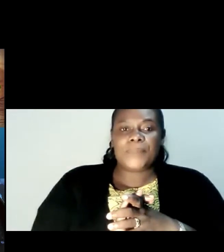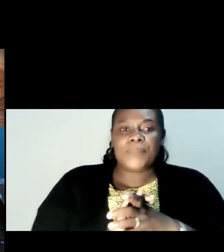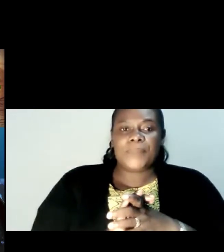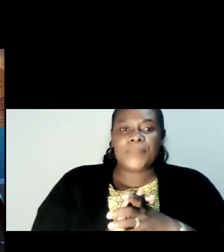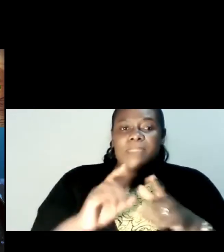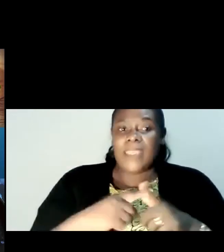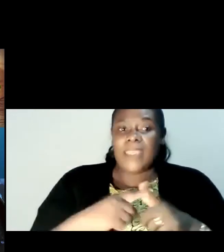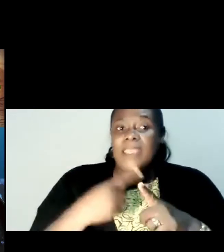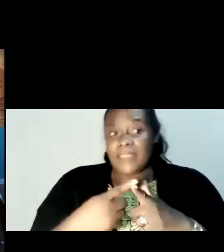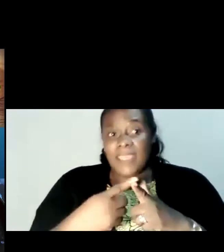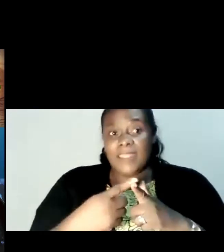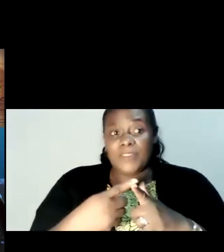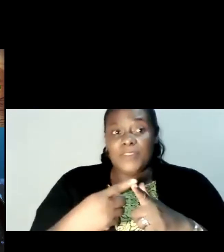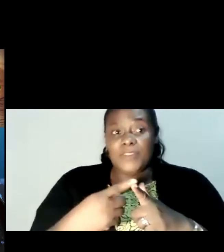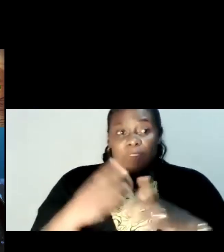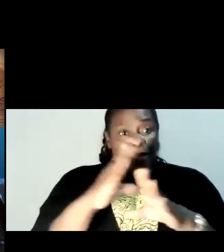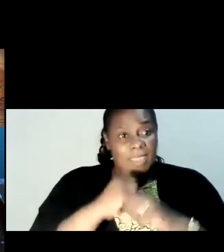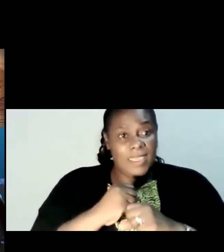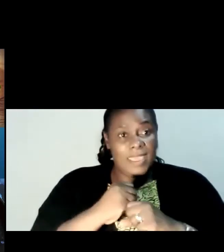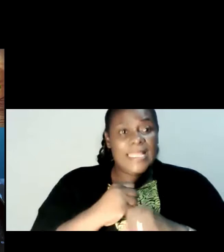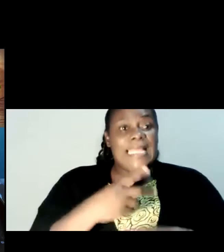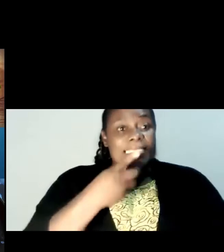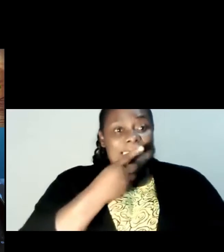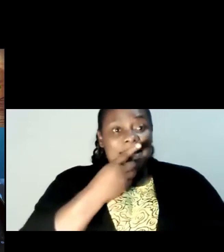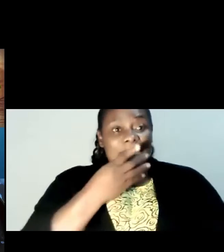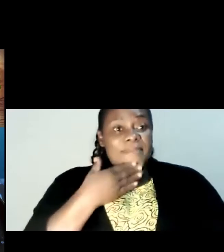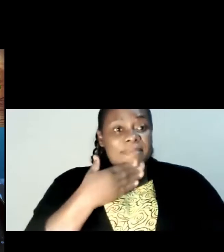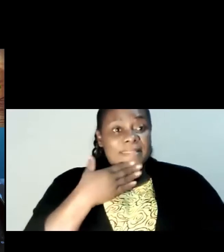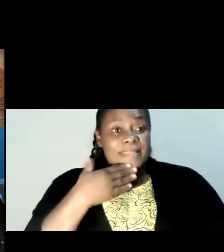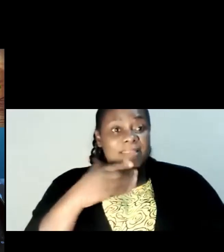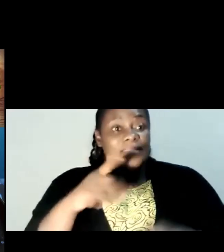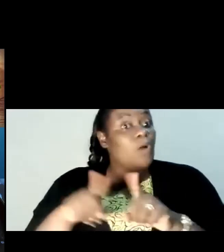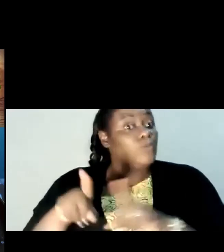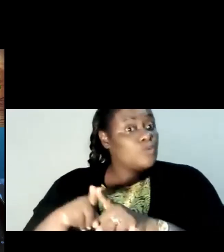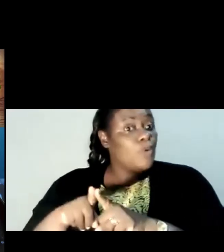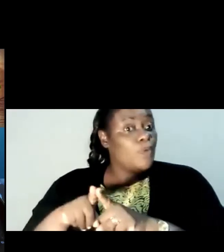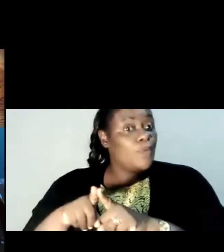way that it does that is by